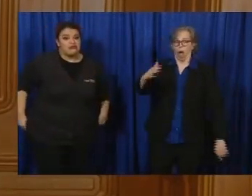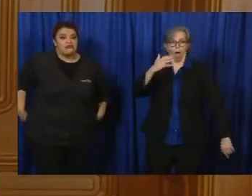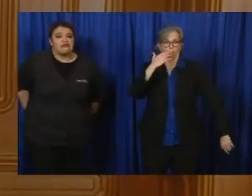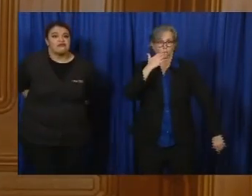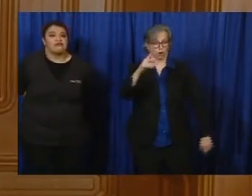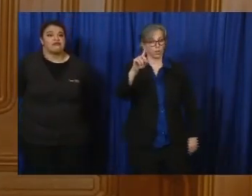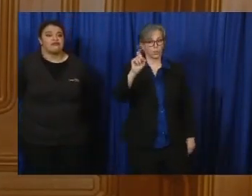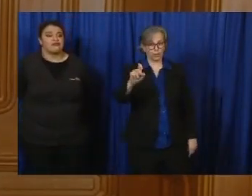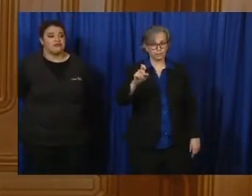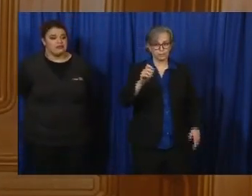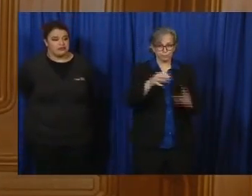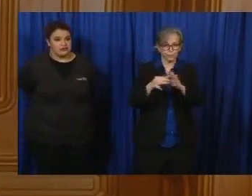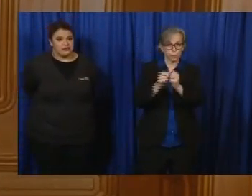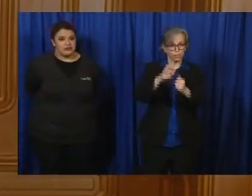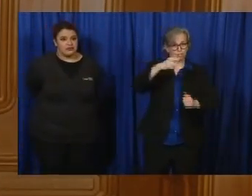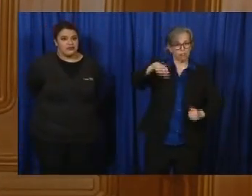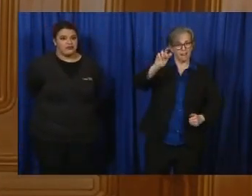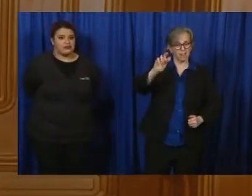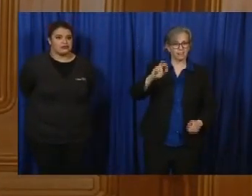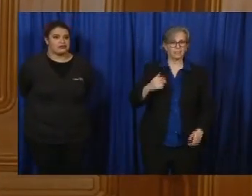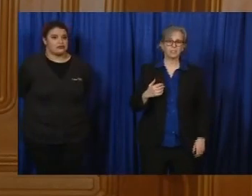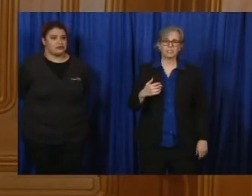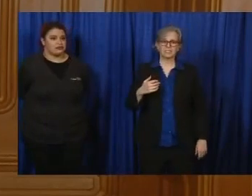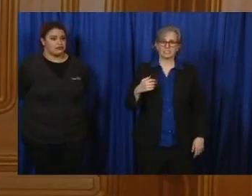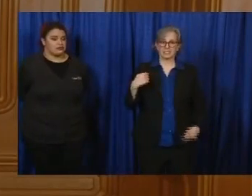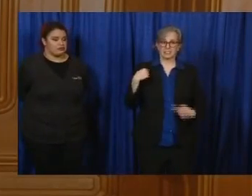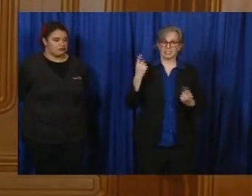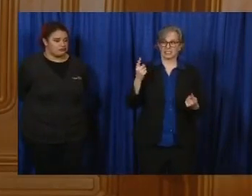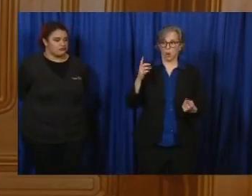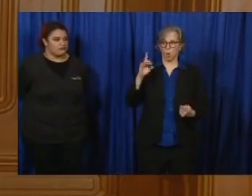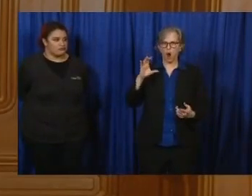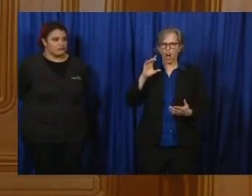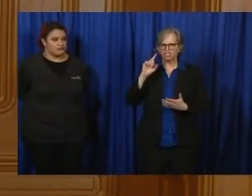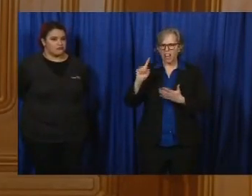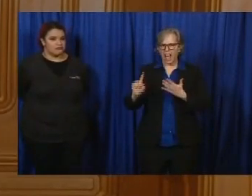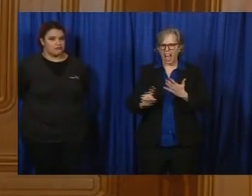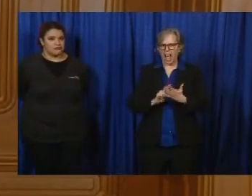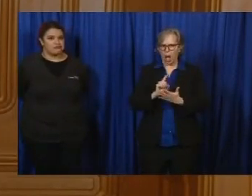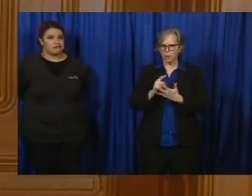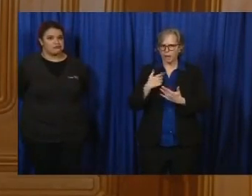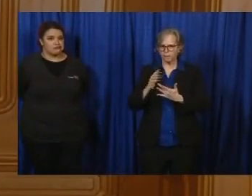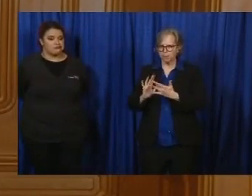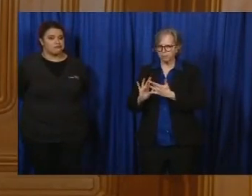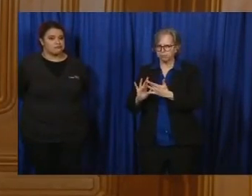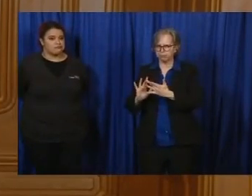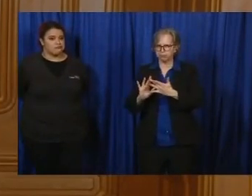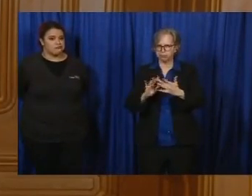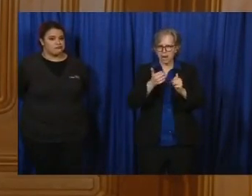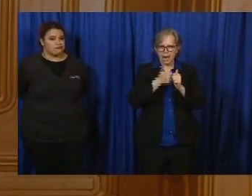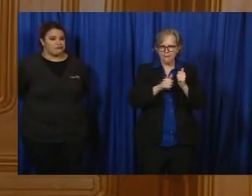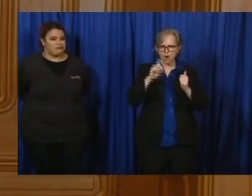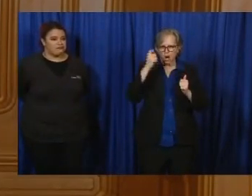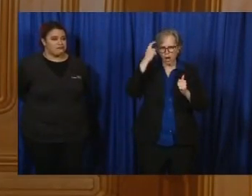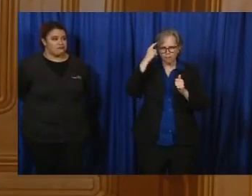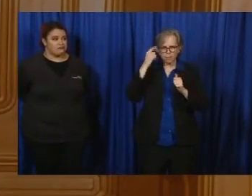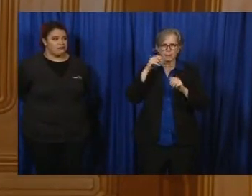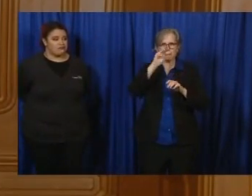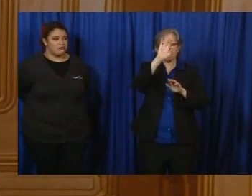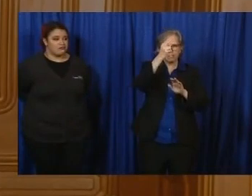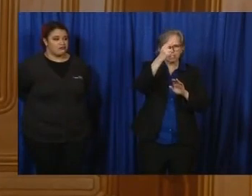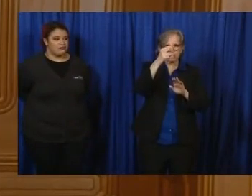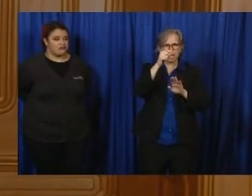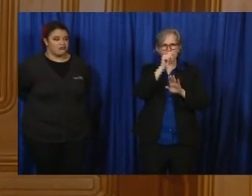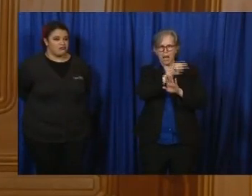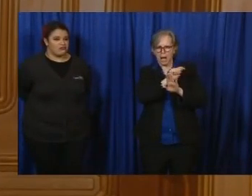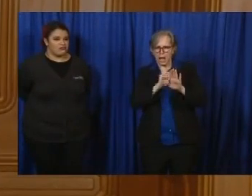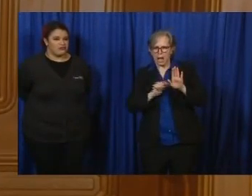100 hours or so in contact with every governor in every state around us. We talked, we've been on the phone.